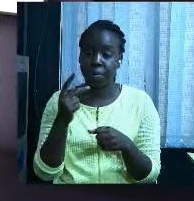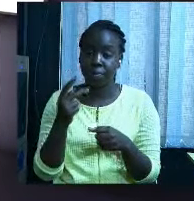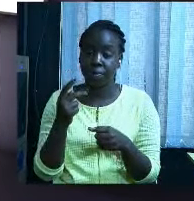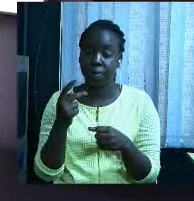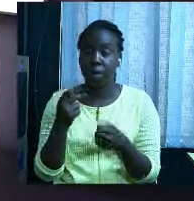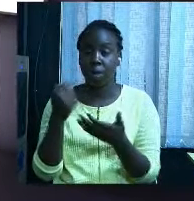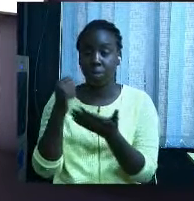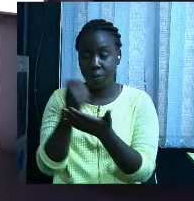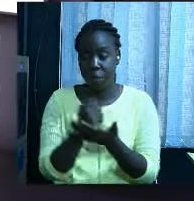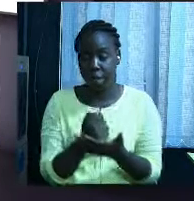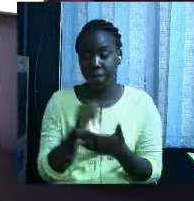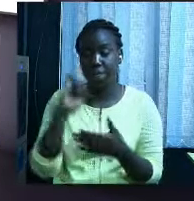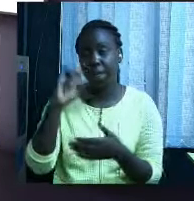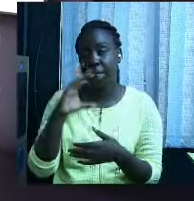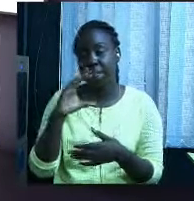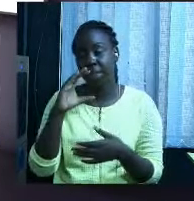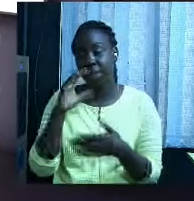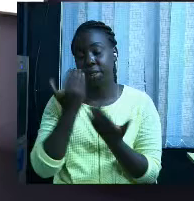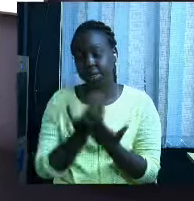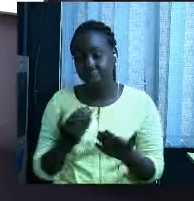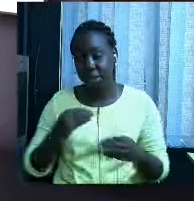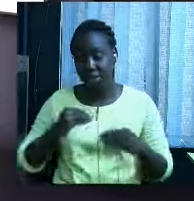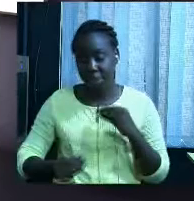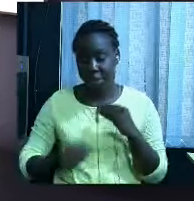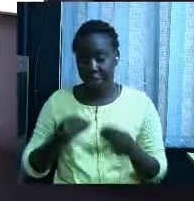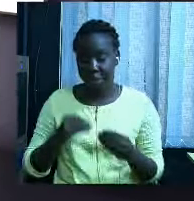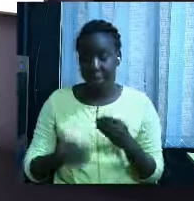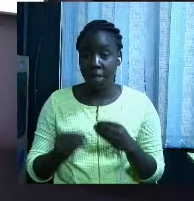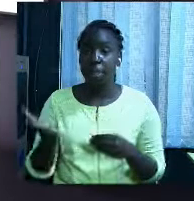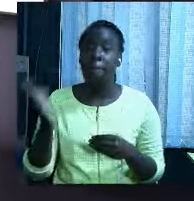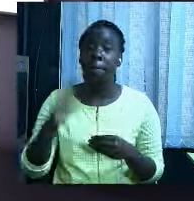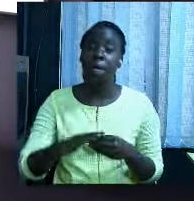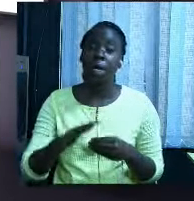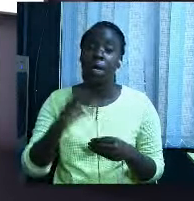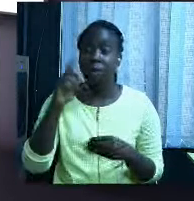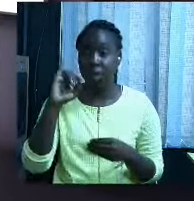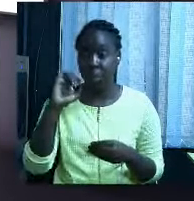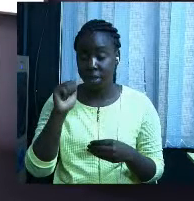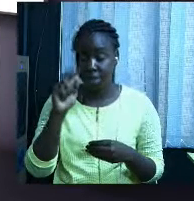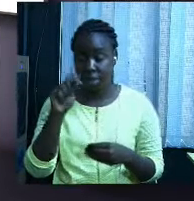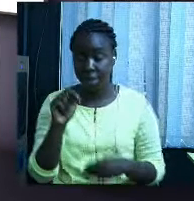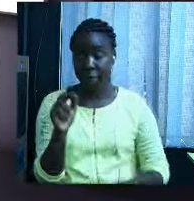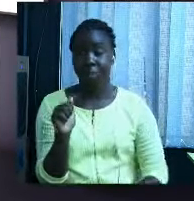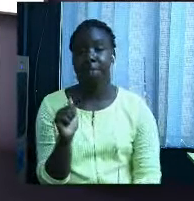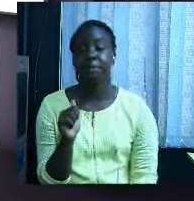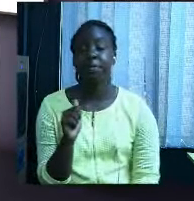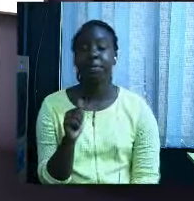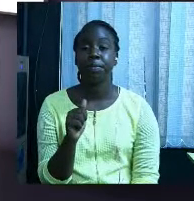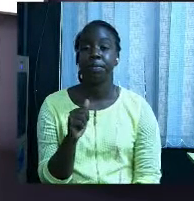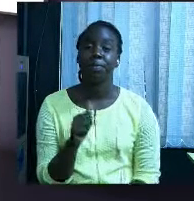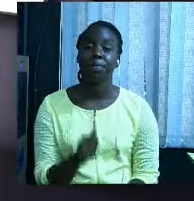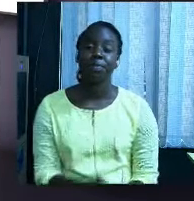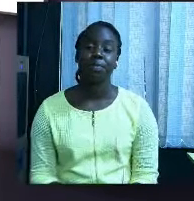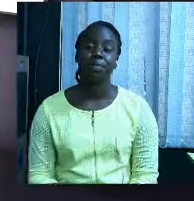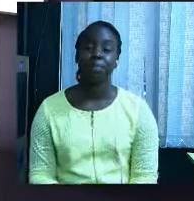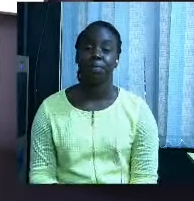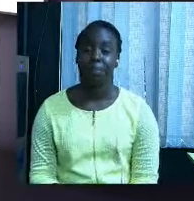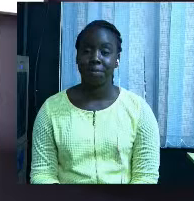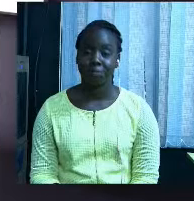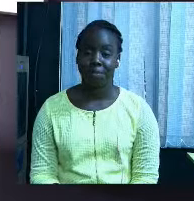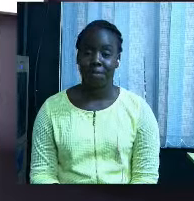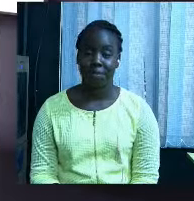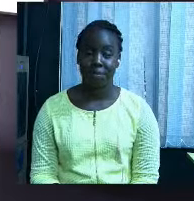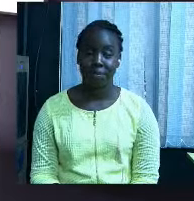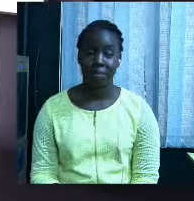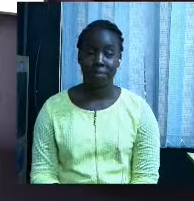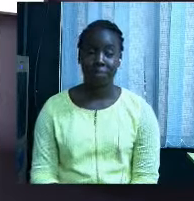you. Thank you very much. I'll come back to Diana. I hope that she can hear me now. Diana?